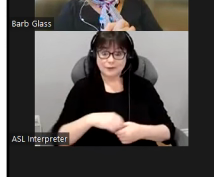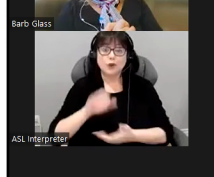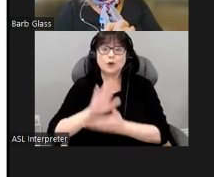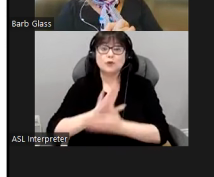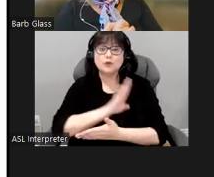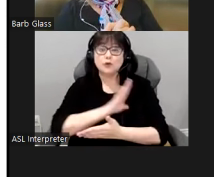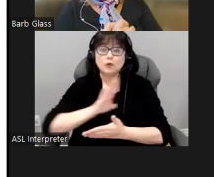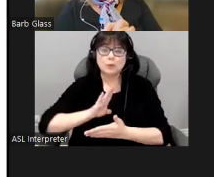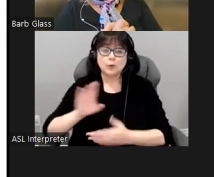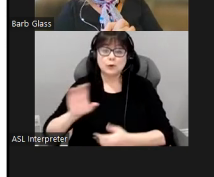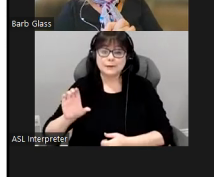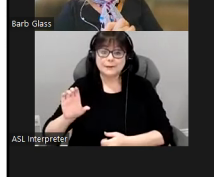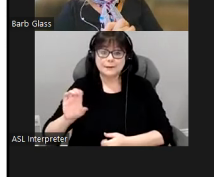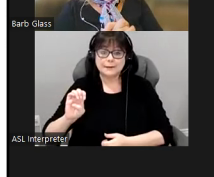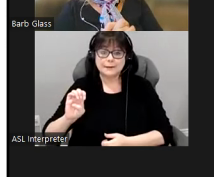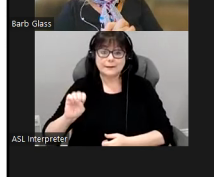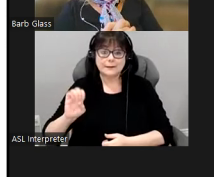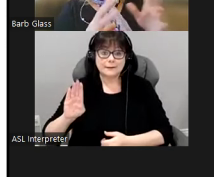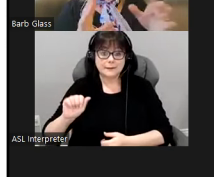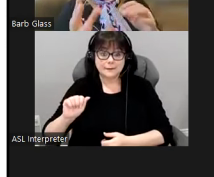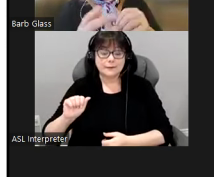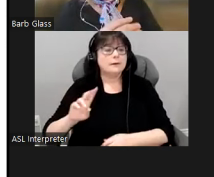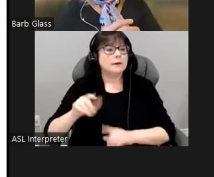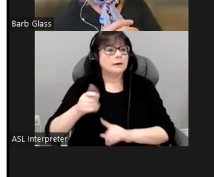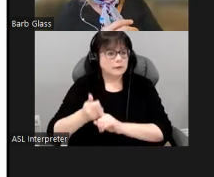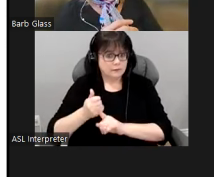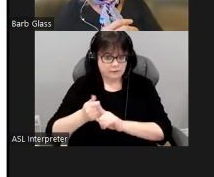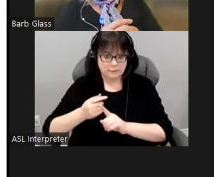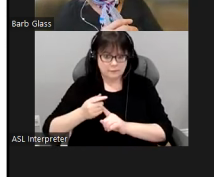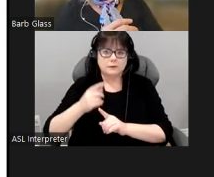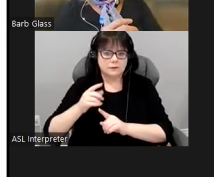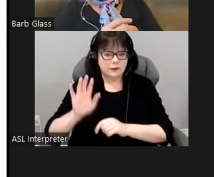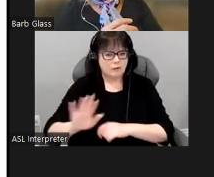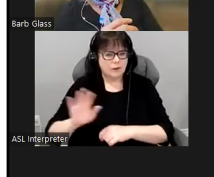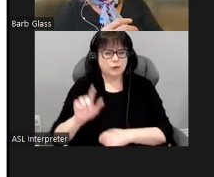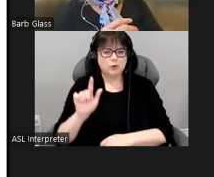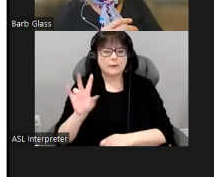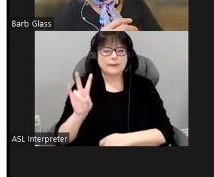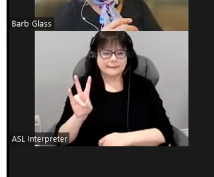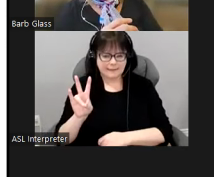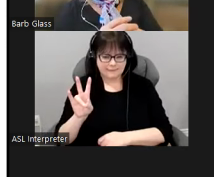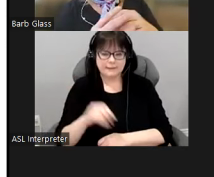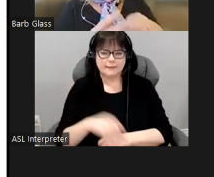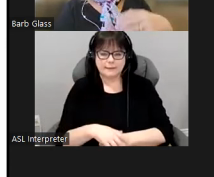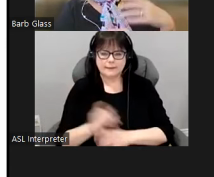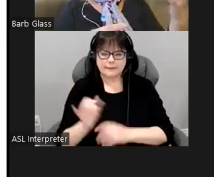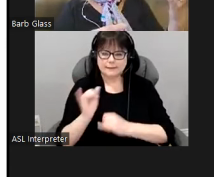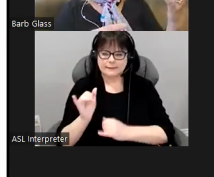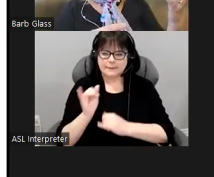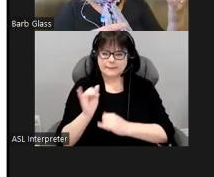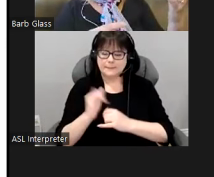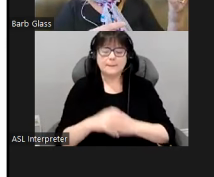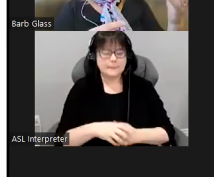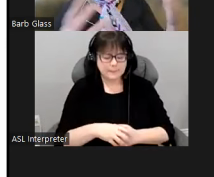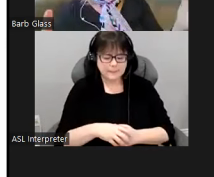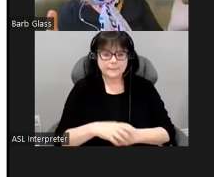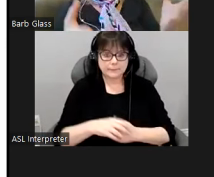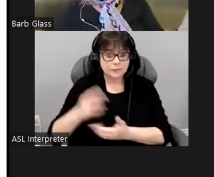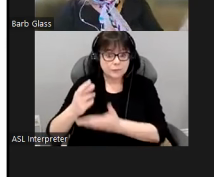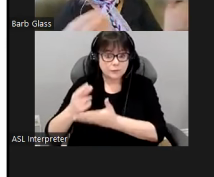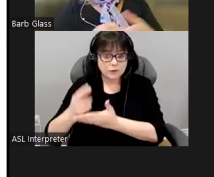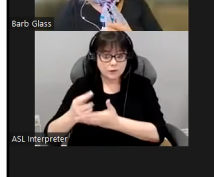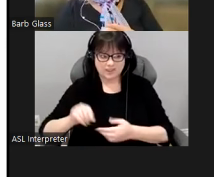sectoral organization, was also contracted for around 27, the same as the CSC. So, and those were